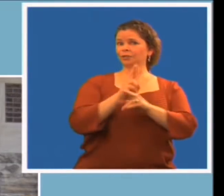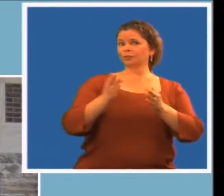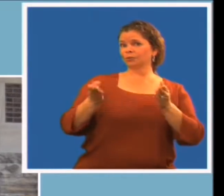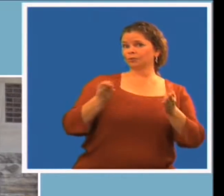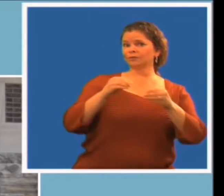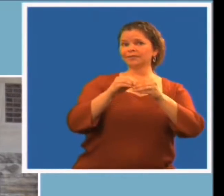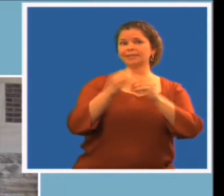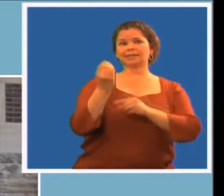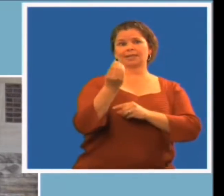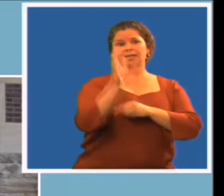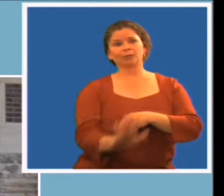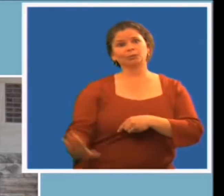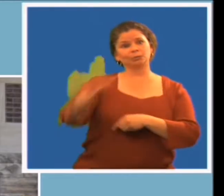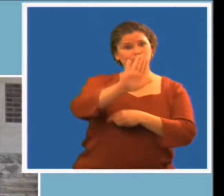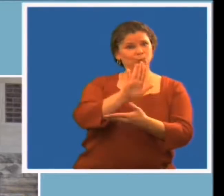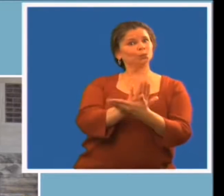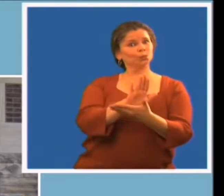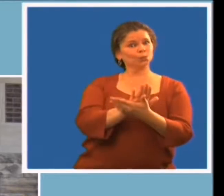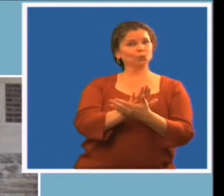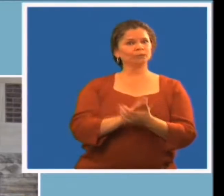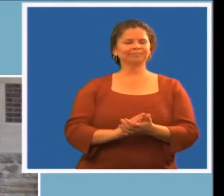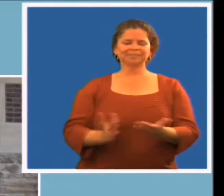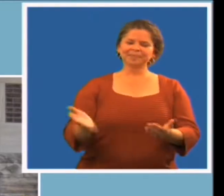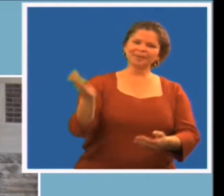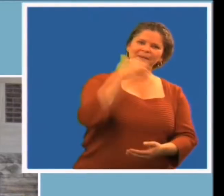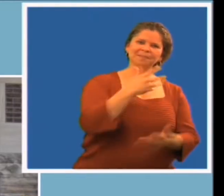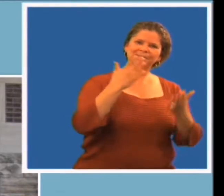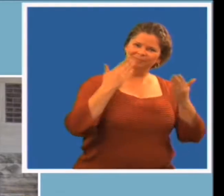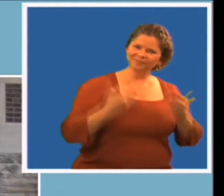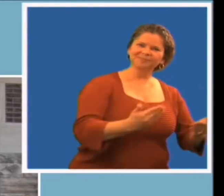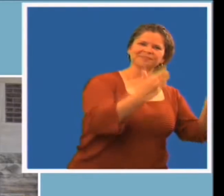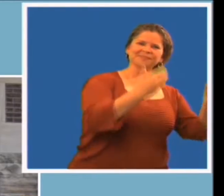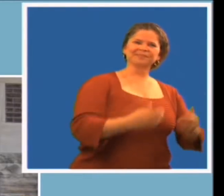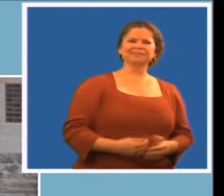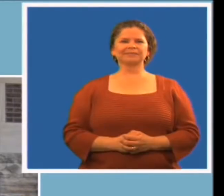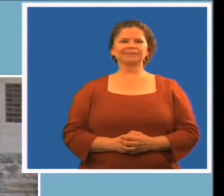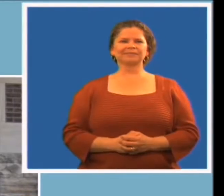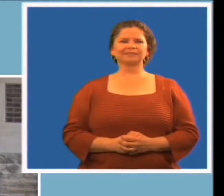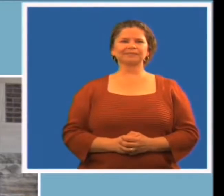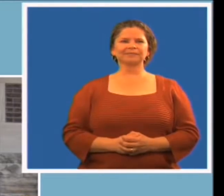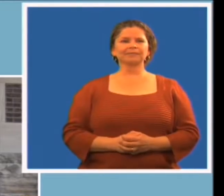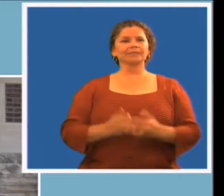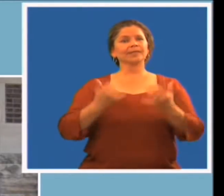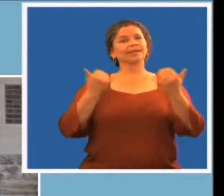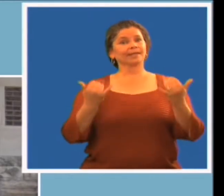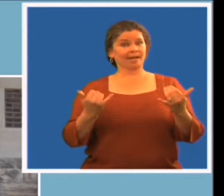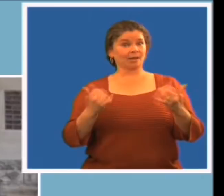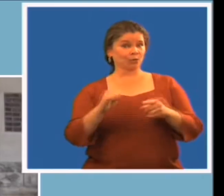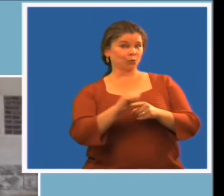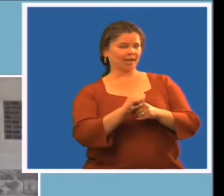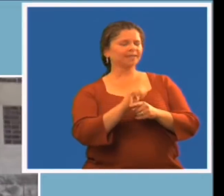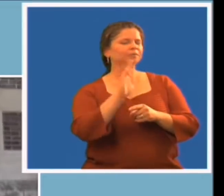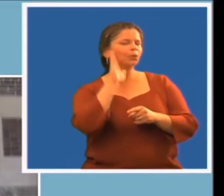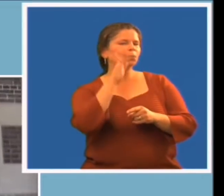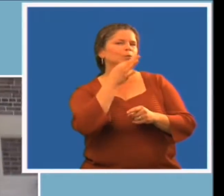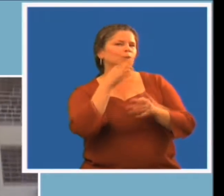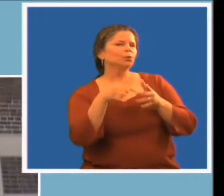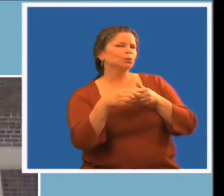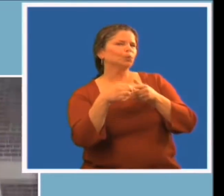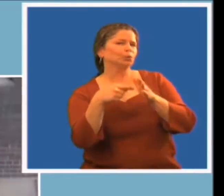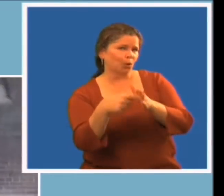to accessible customer service in Ontario schools. Come on in, let's get started.